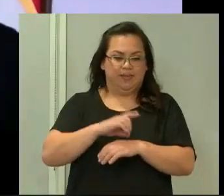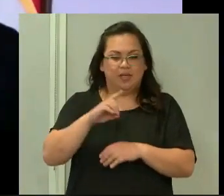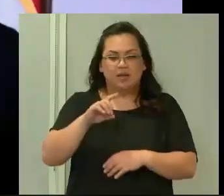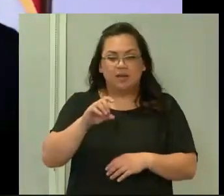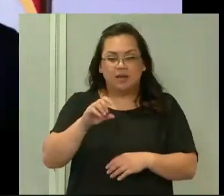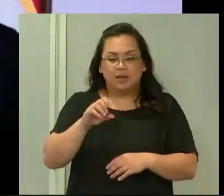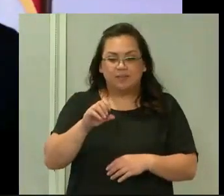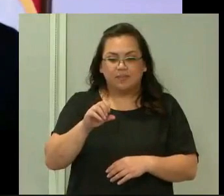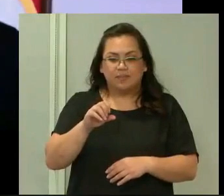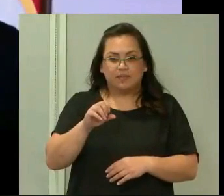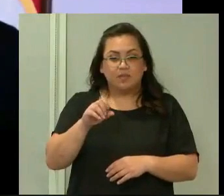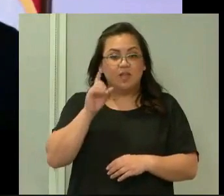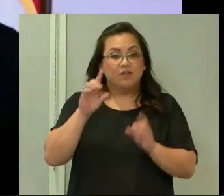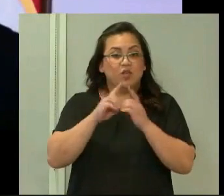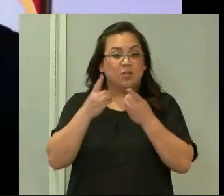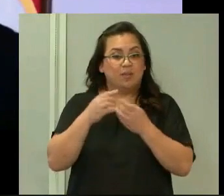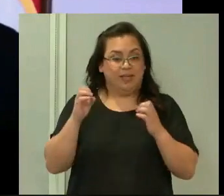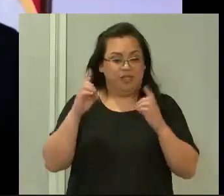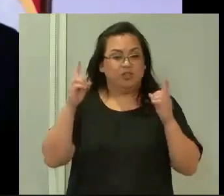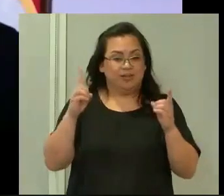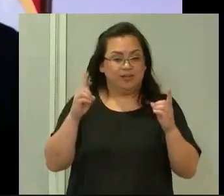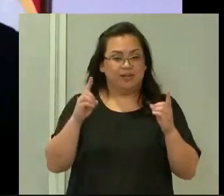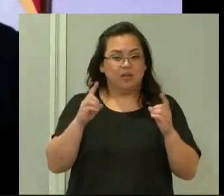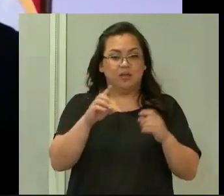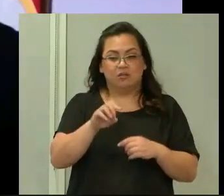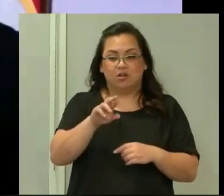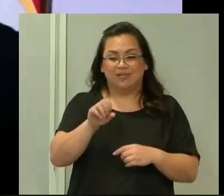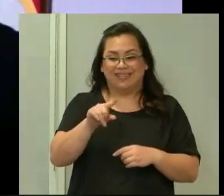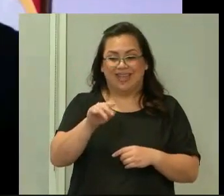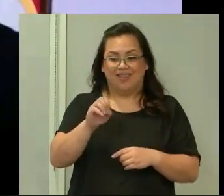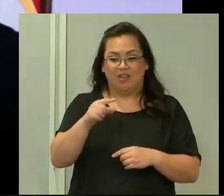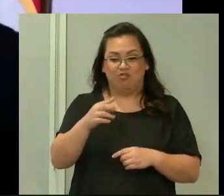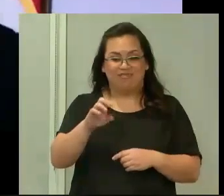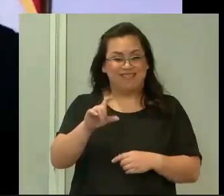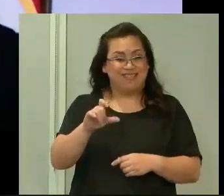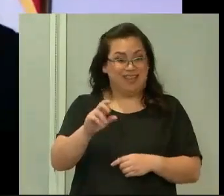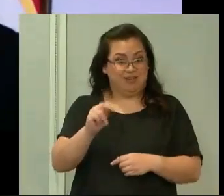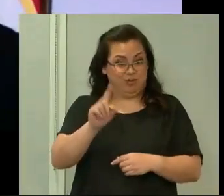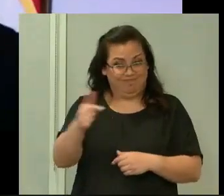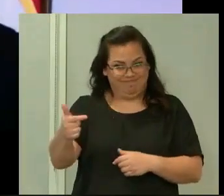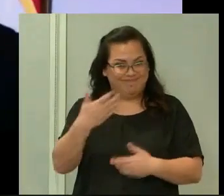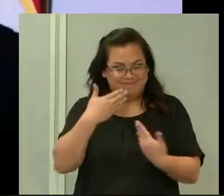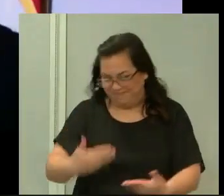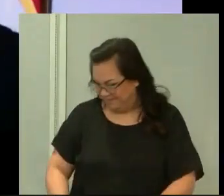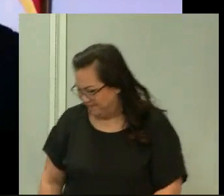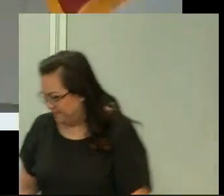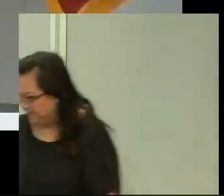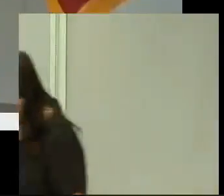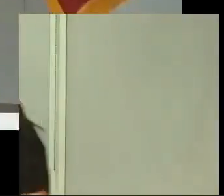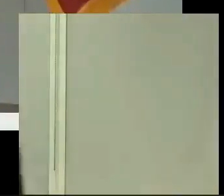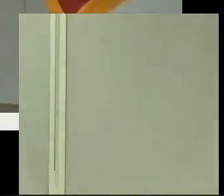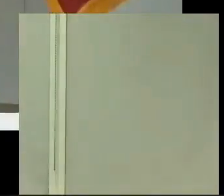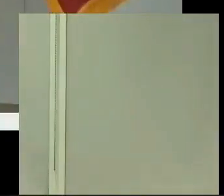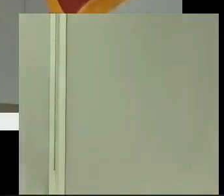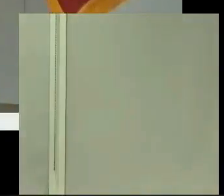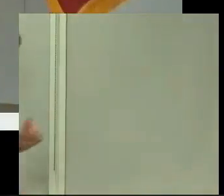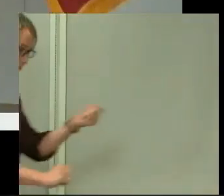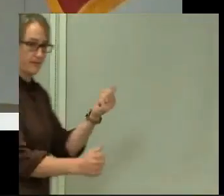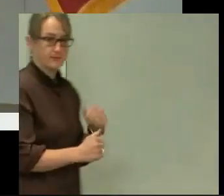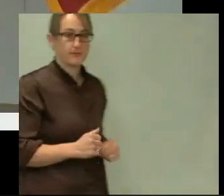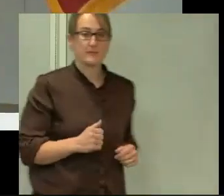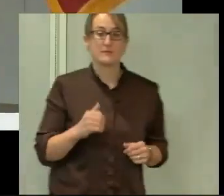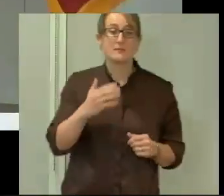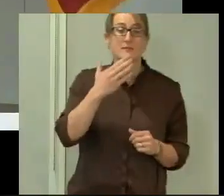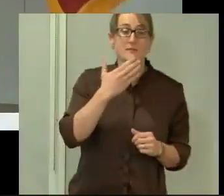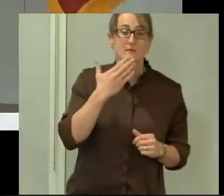Superintendent at the Department of Education, Dr. Stephanie Gregson, to take us from here. Great. Thank you, Superintendent Thurman, and